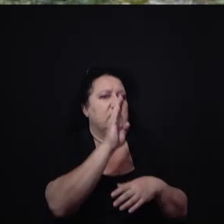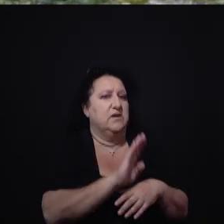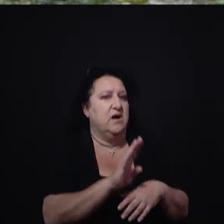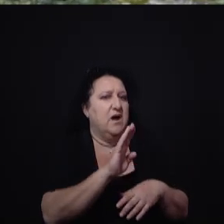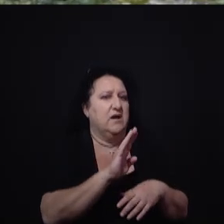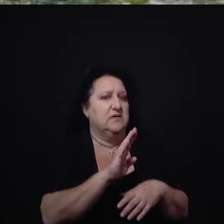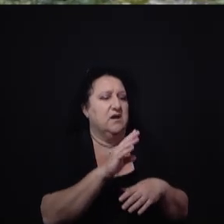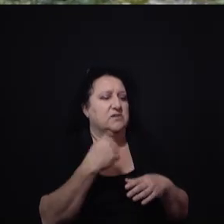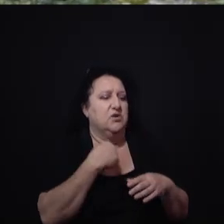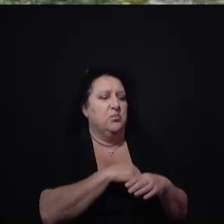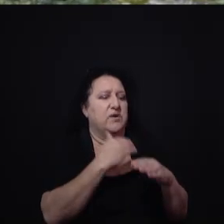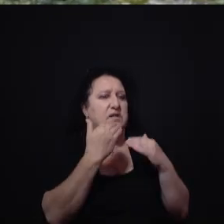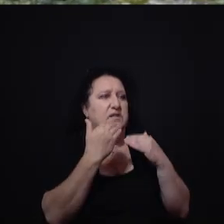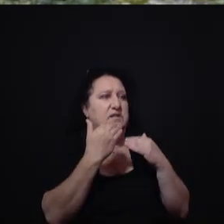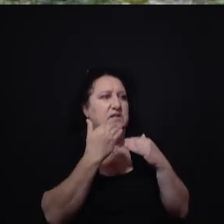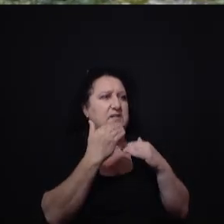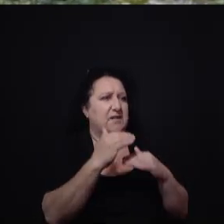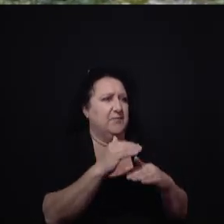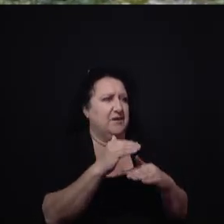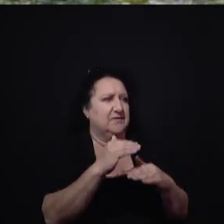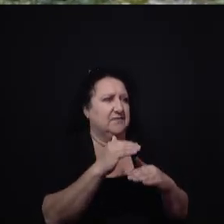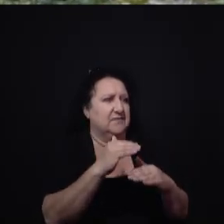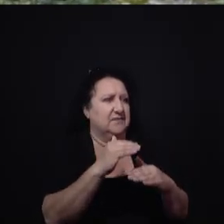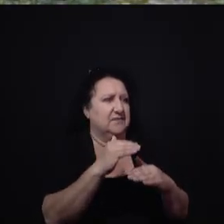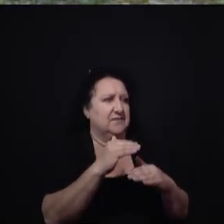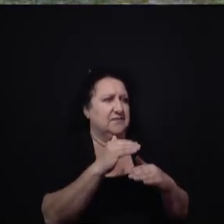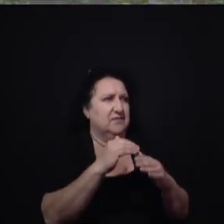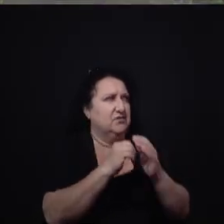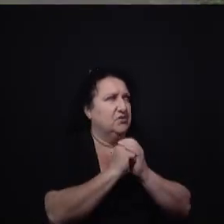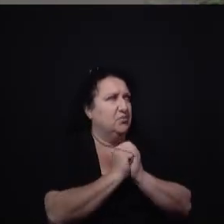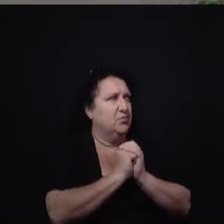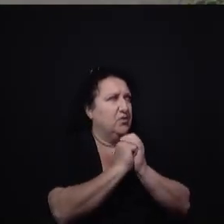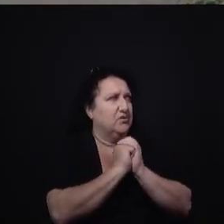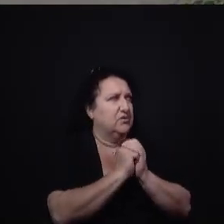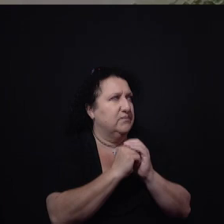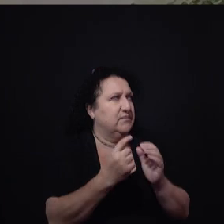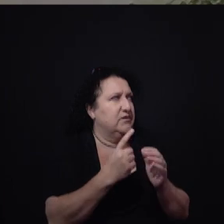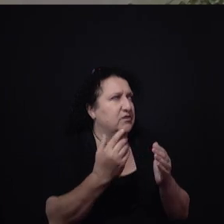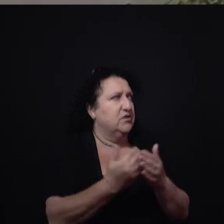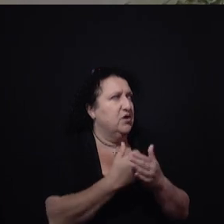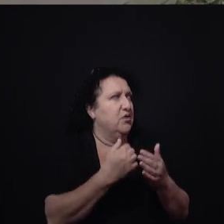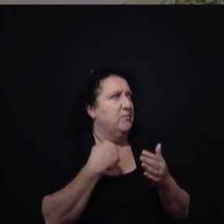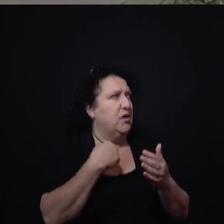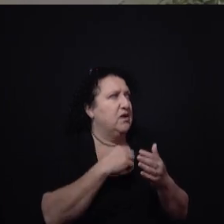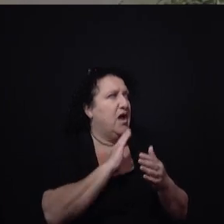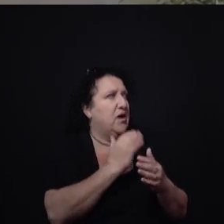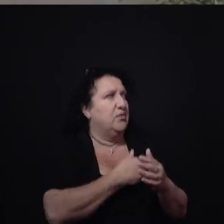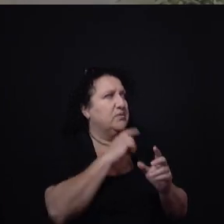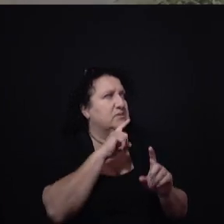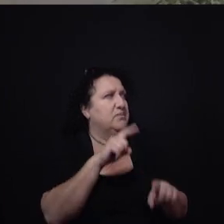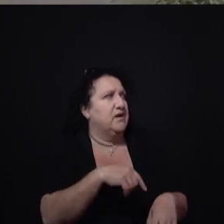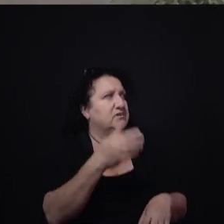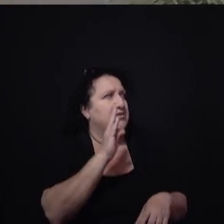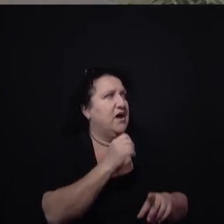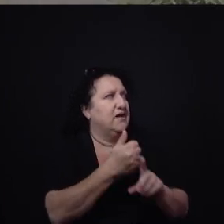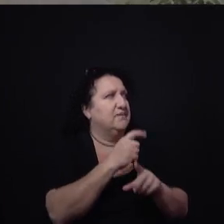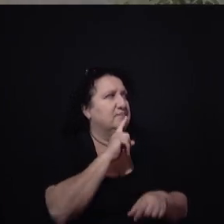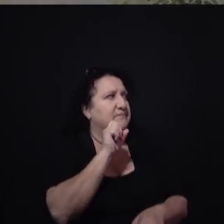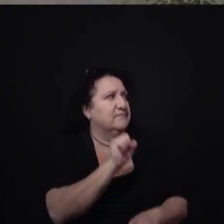we limit Romans 12:1 to worship on a Sunday morning, but we've got to realize that our response to who God is and